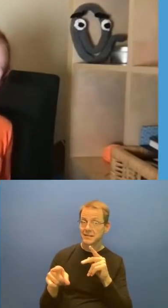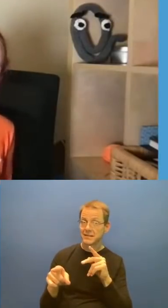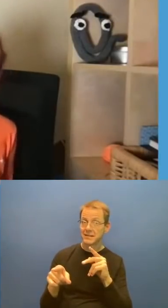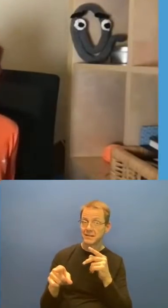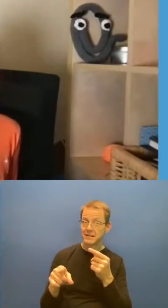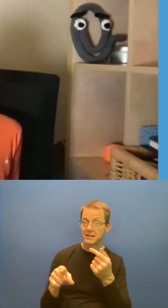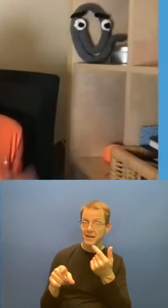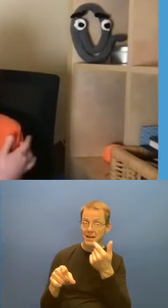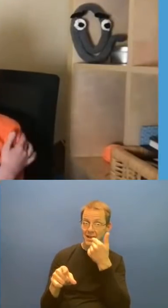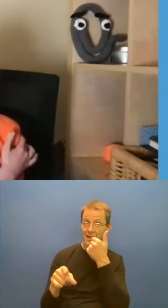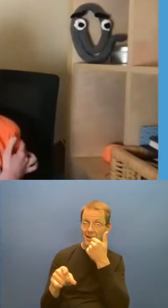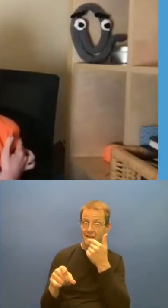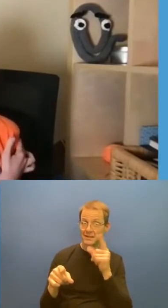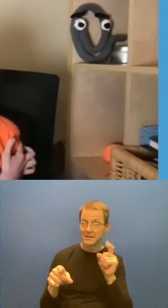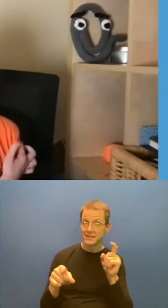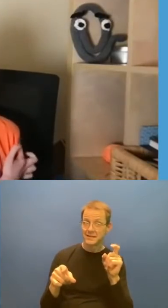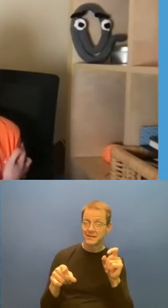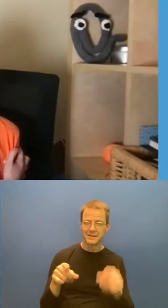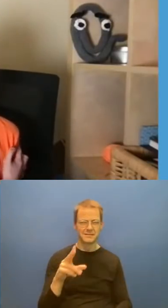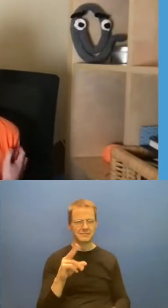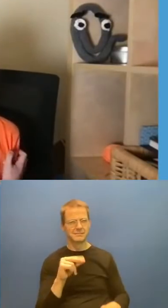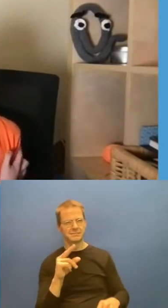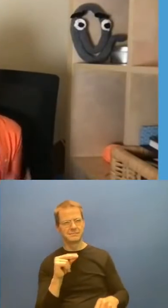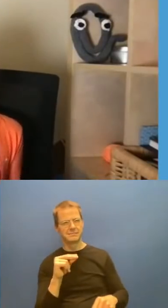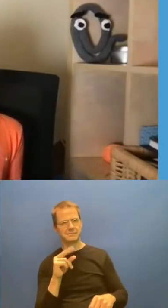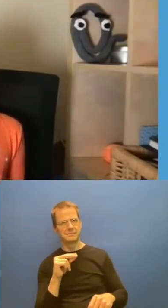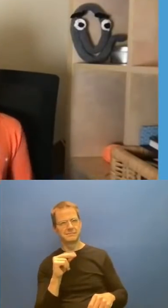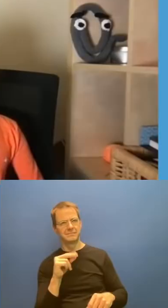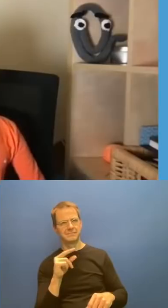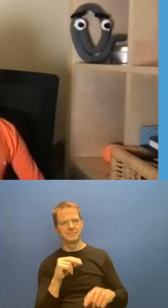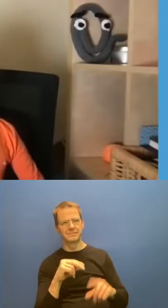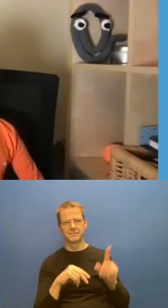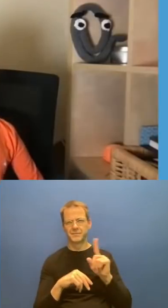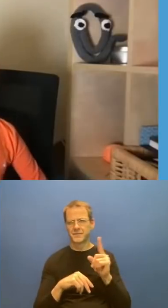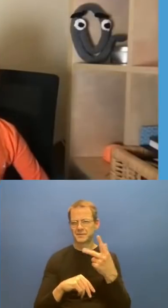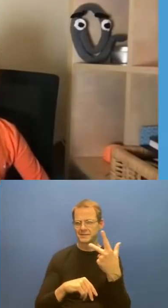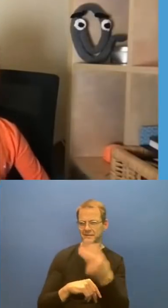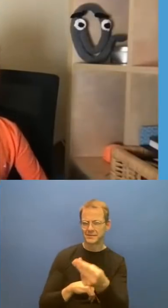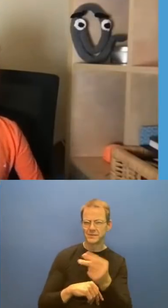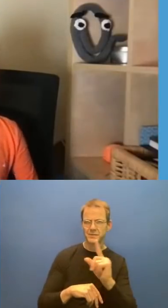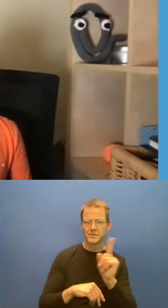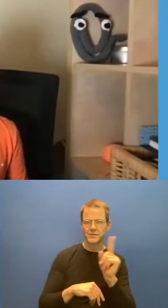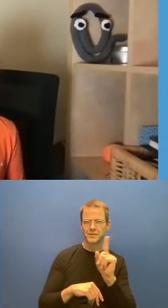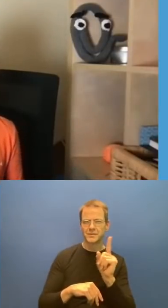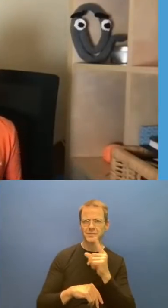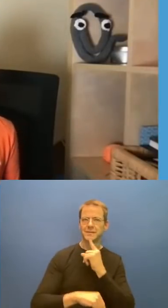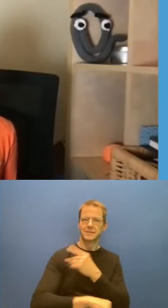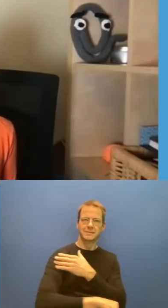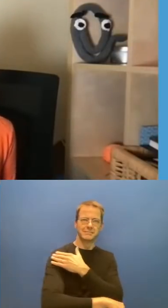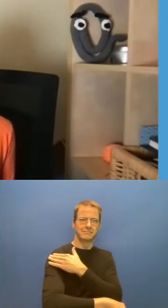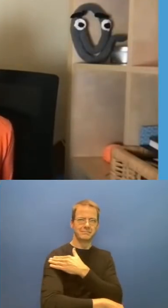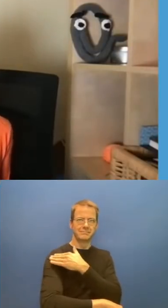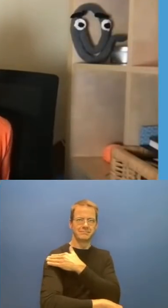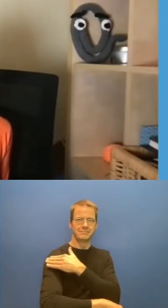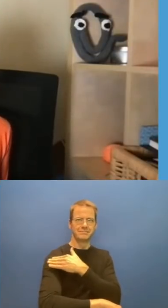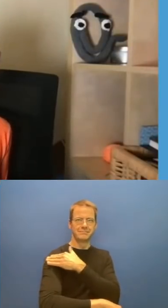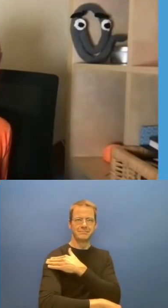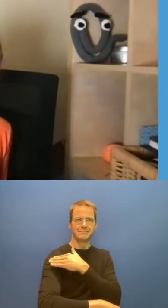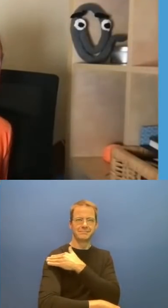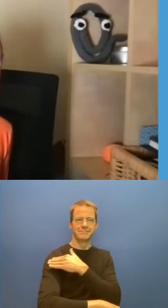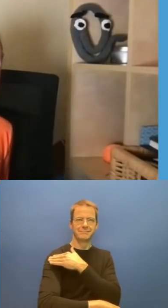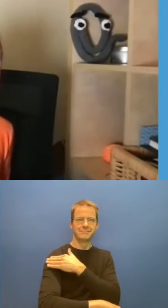put it, Eleanor? kind of like on your shoulder. Okay. Were you wearing short sleeve or long sleeve? Short